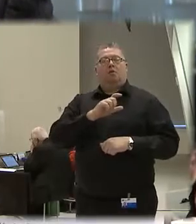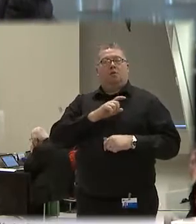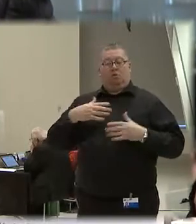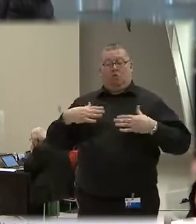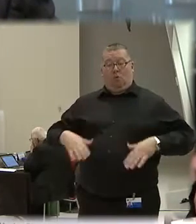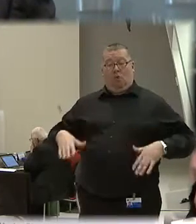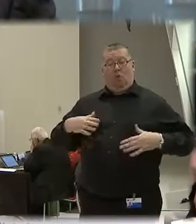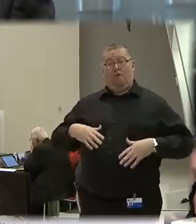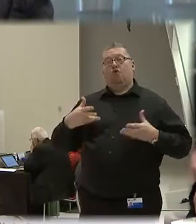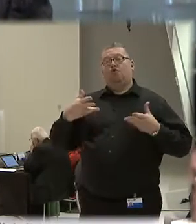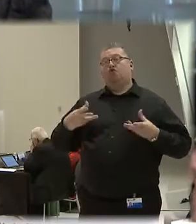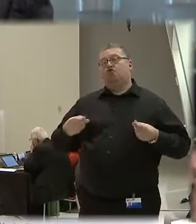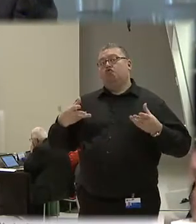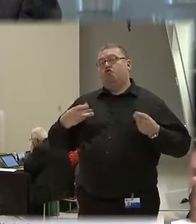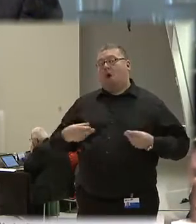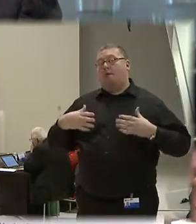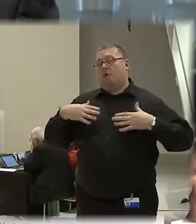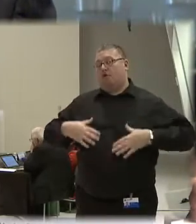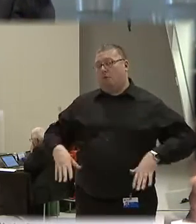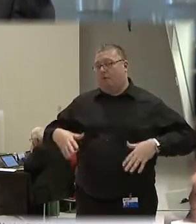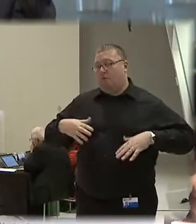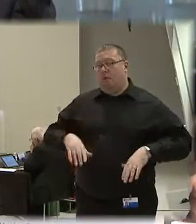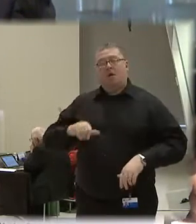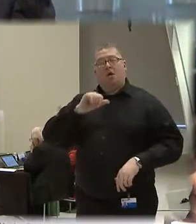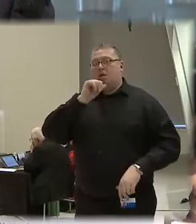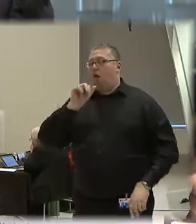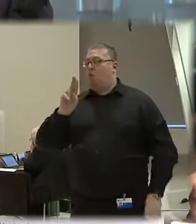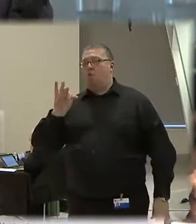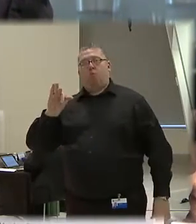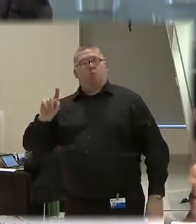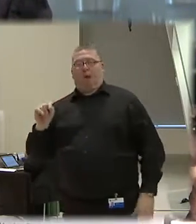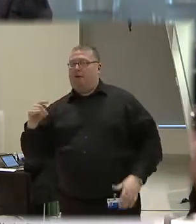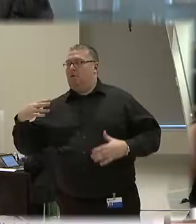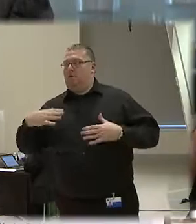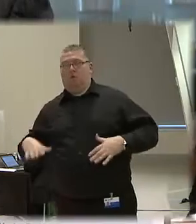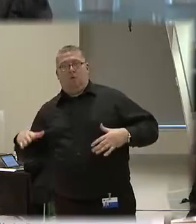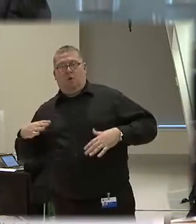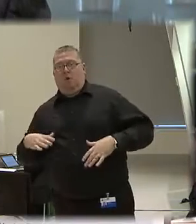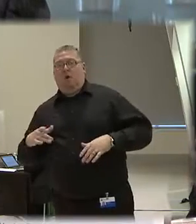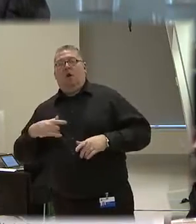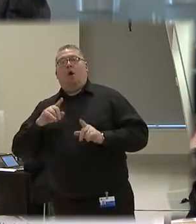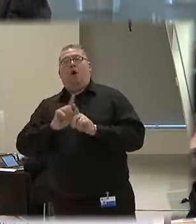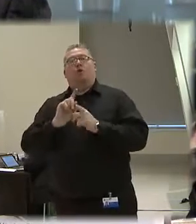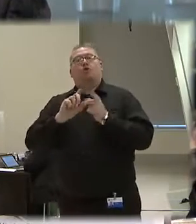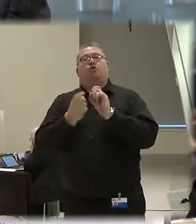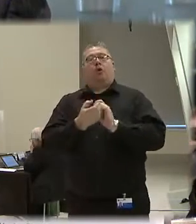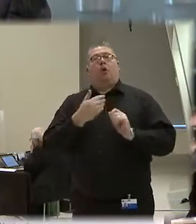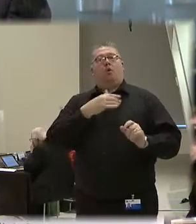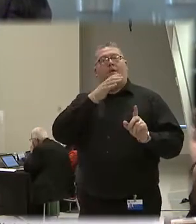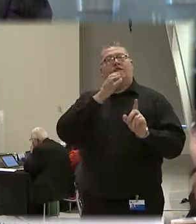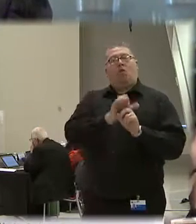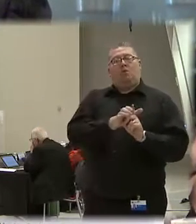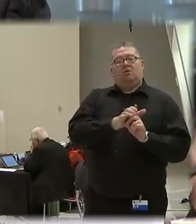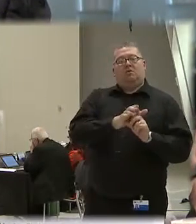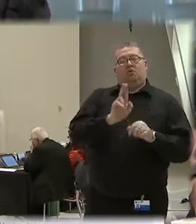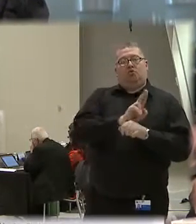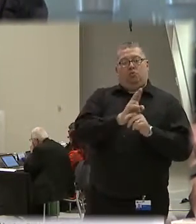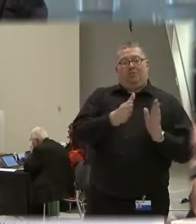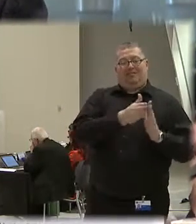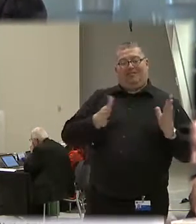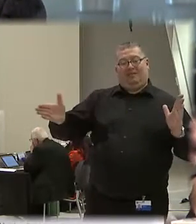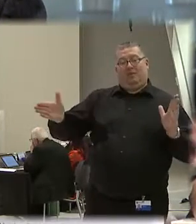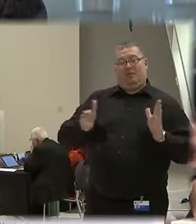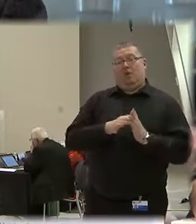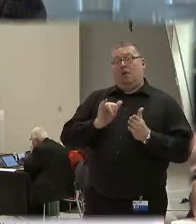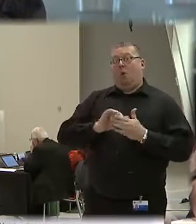in riot gear. I also changed the use of force continuum for the Chicago Police Department in that